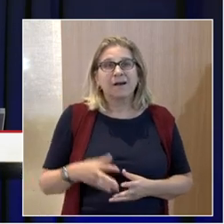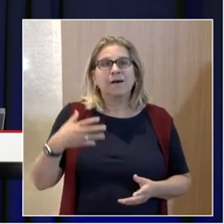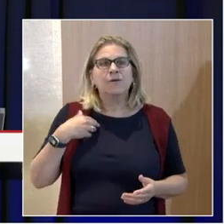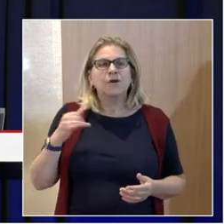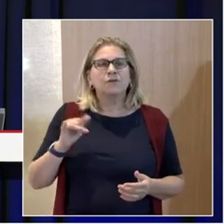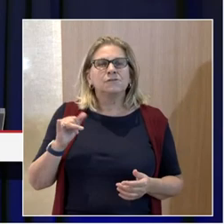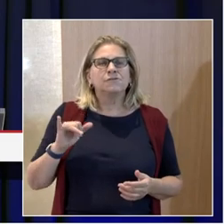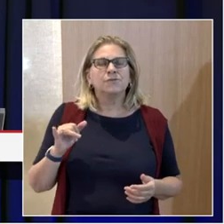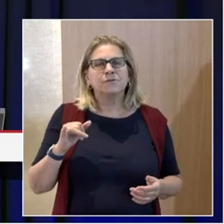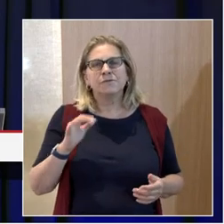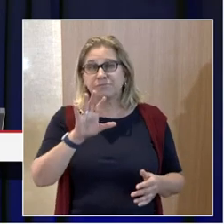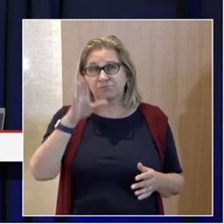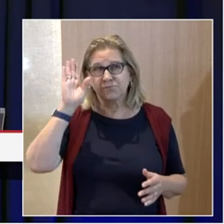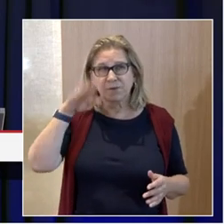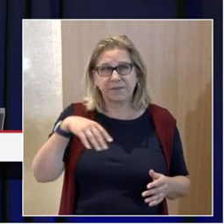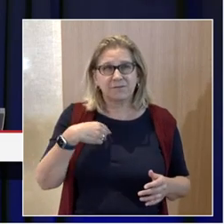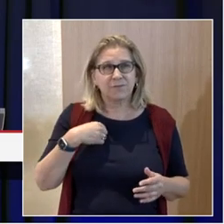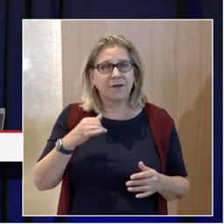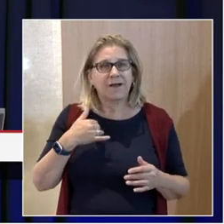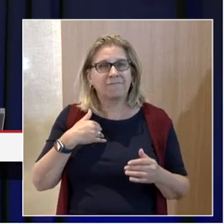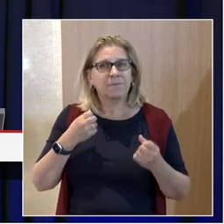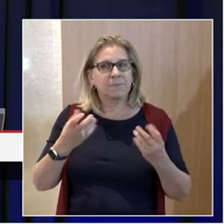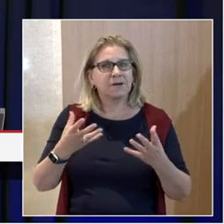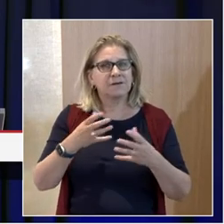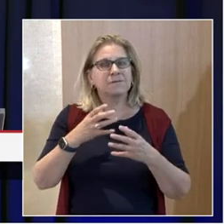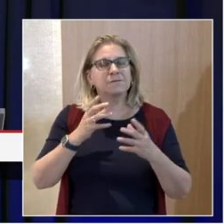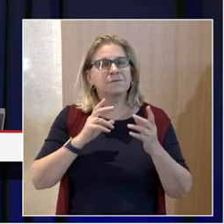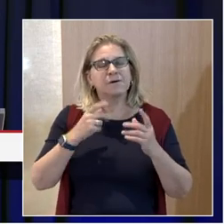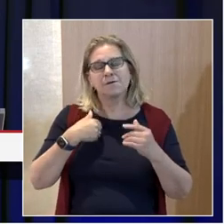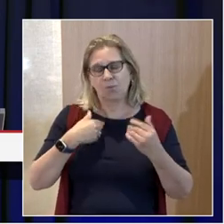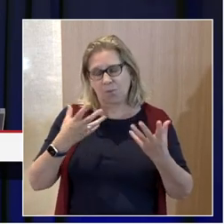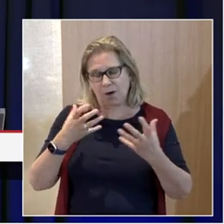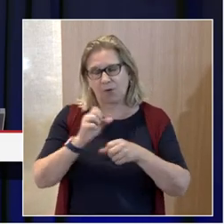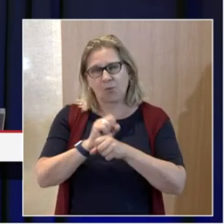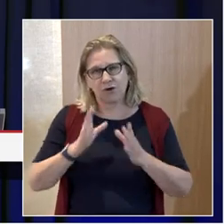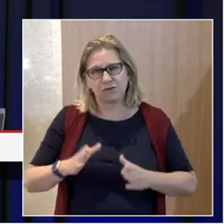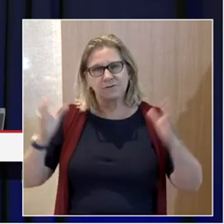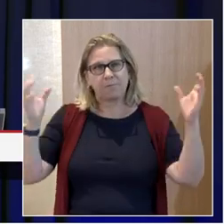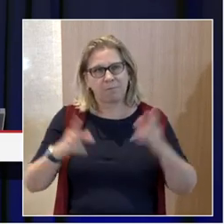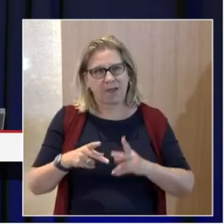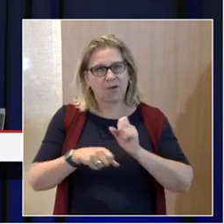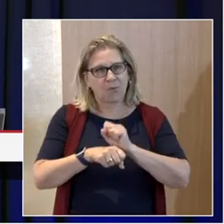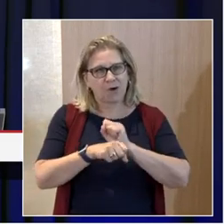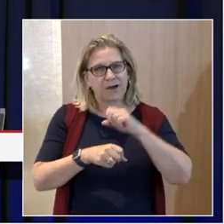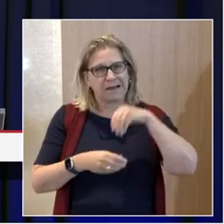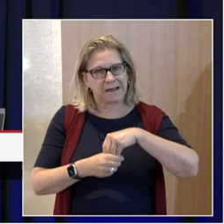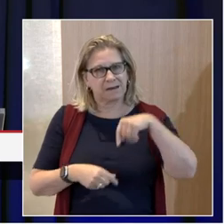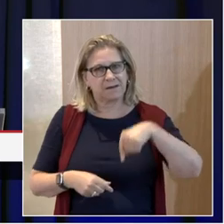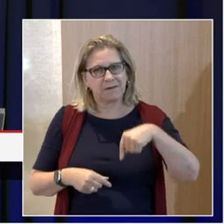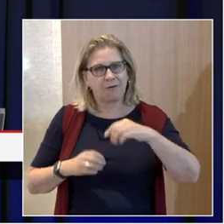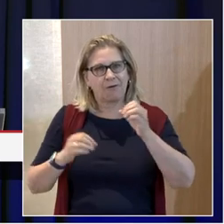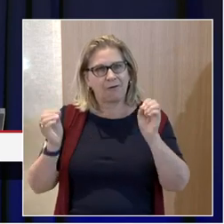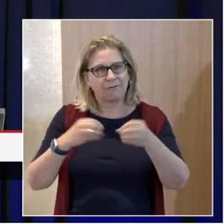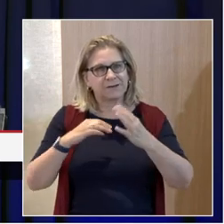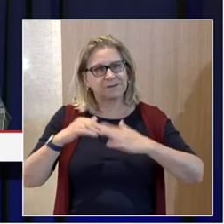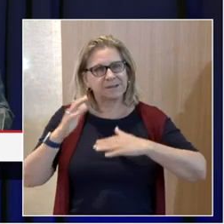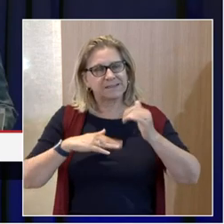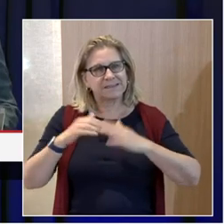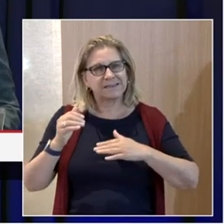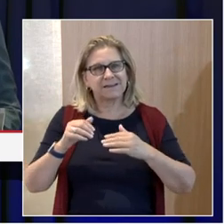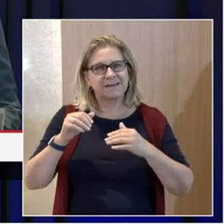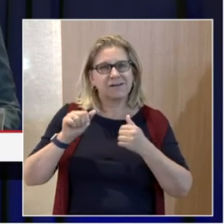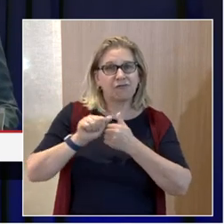and part of having our workers back are high-level discussions that we continue to have with the federal